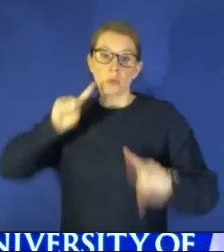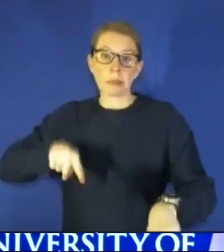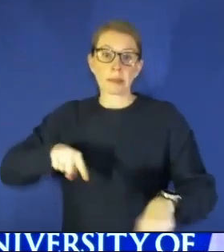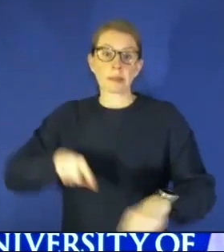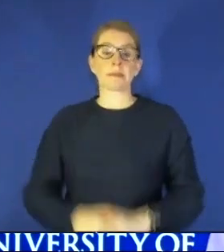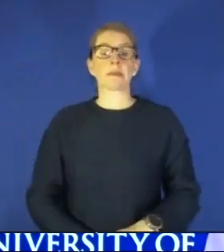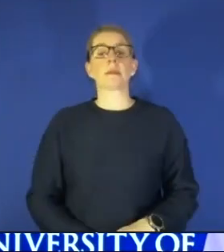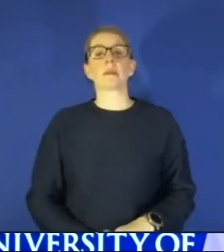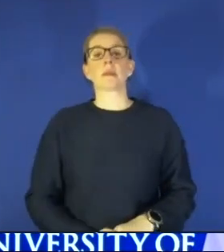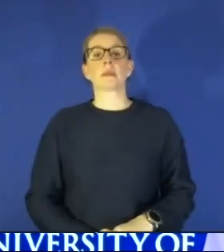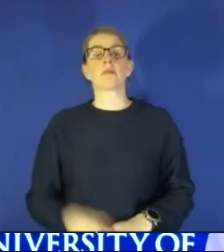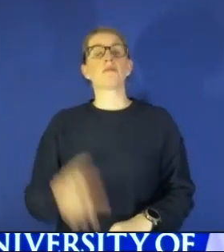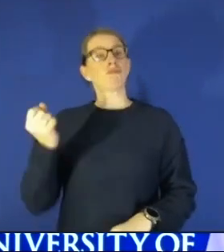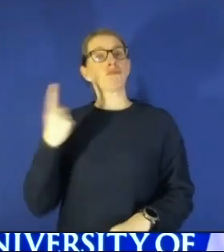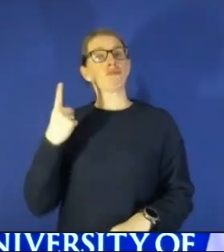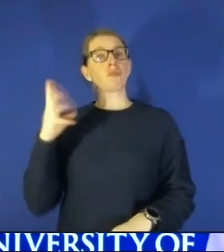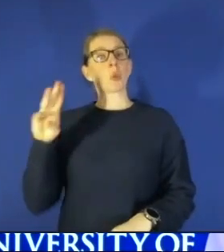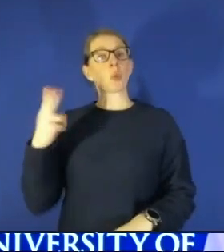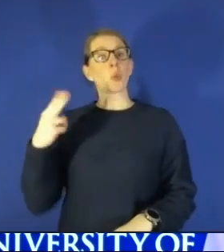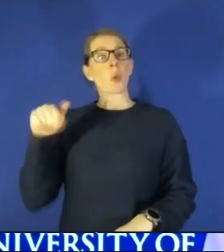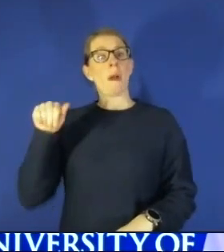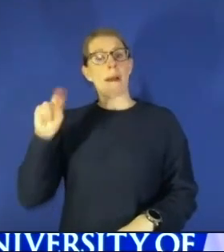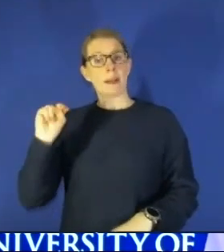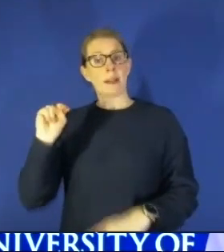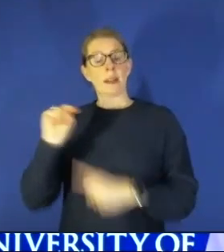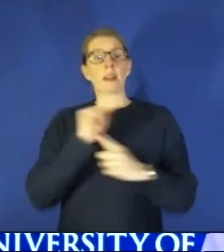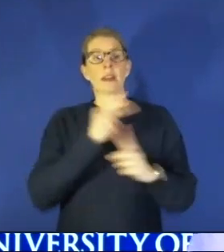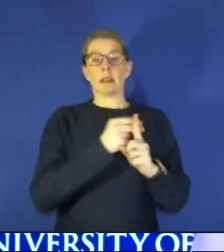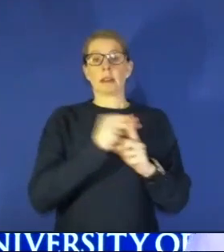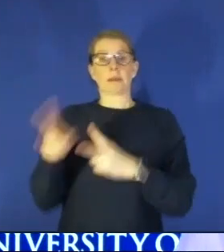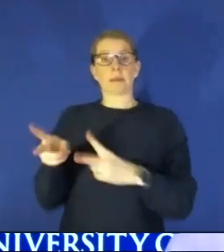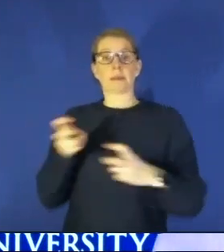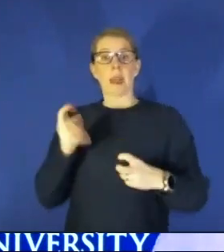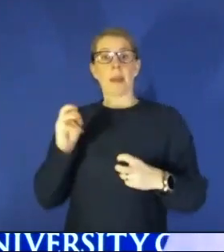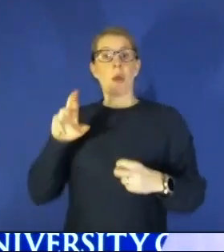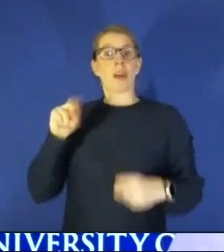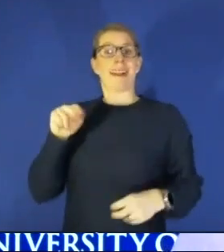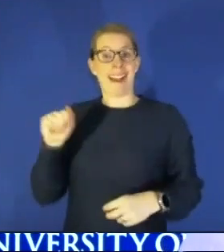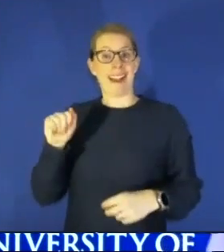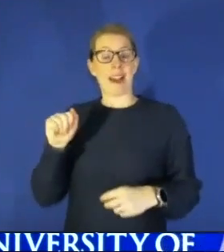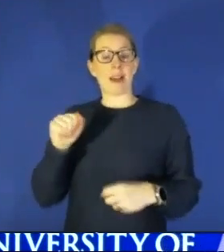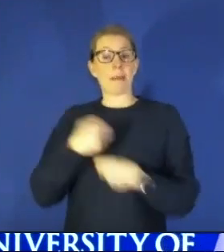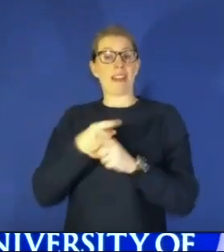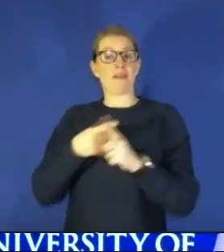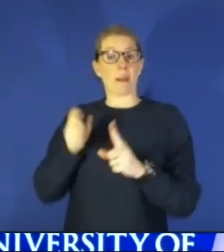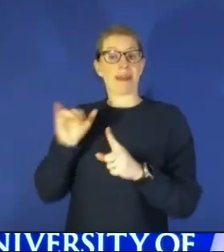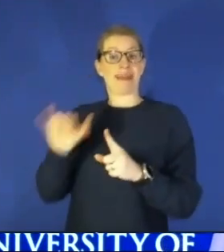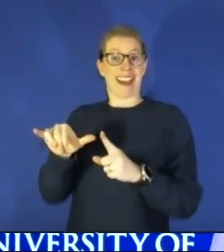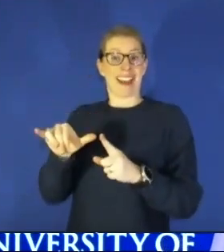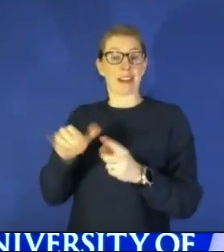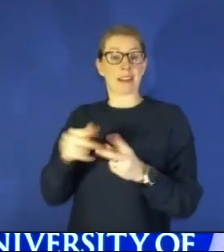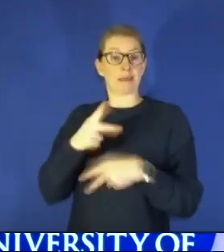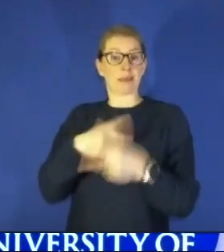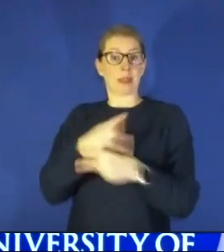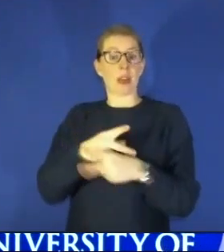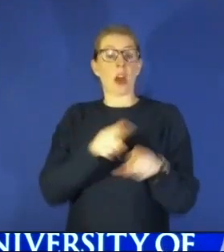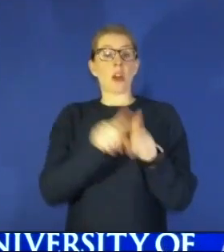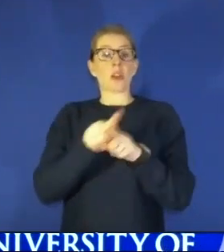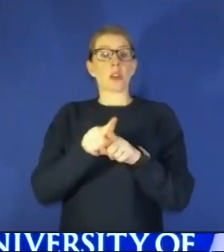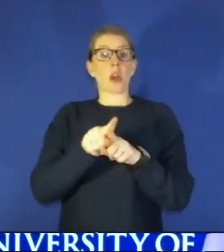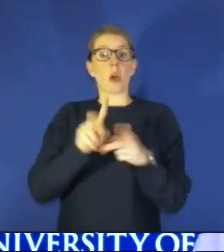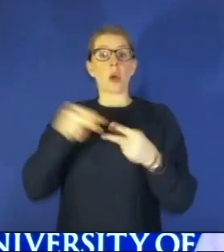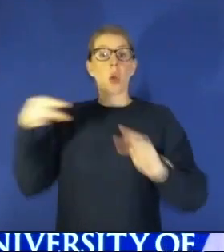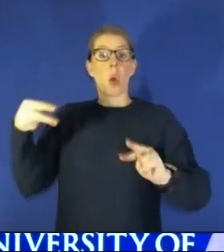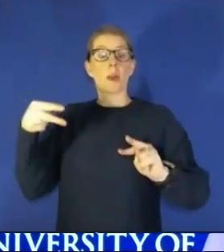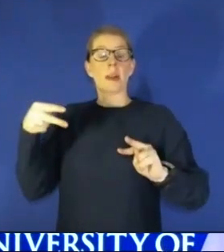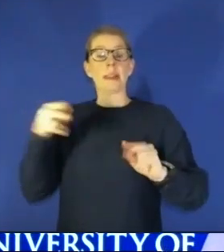original Wuhan isolate, which the vaccine was made from, the mRNA vaccines, but also now helps clonally expand your immune